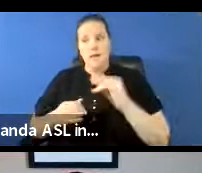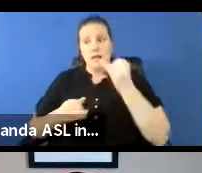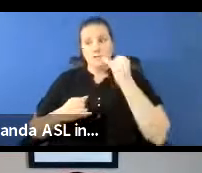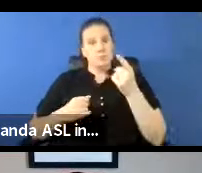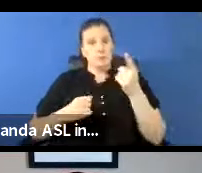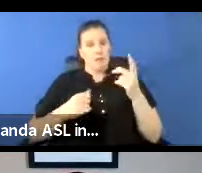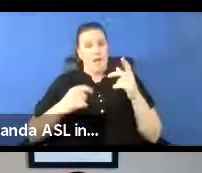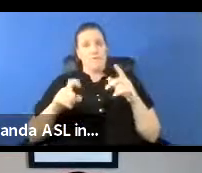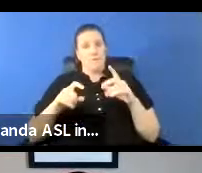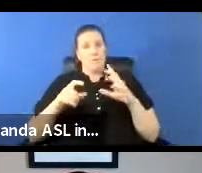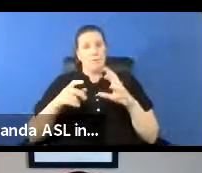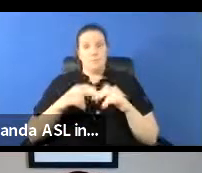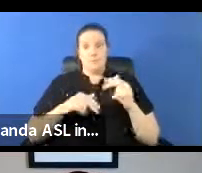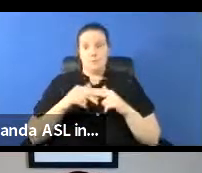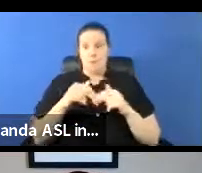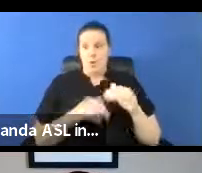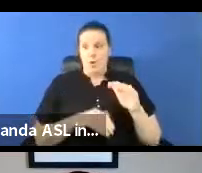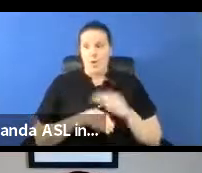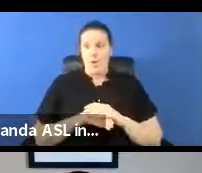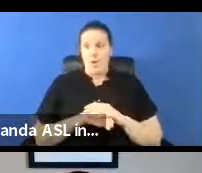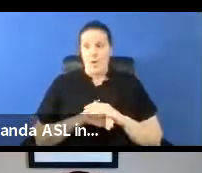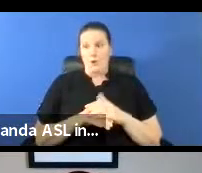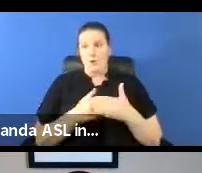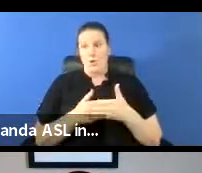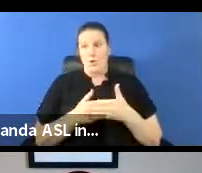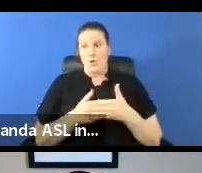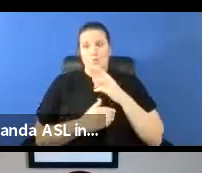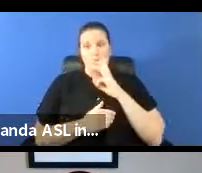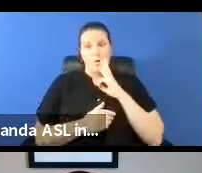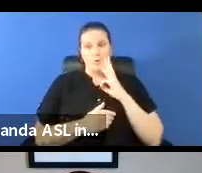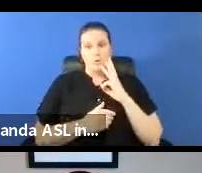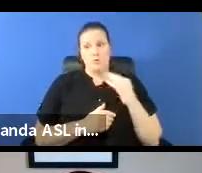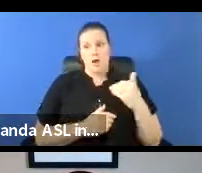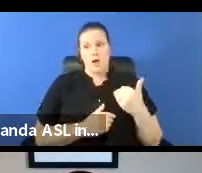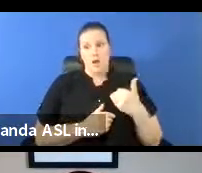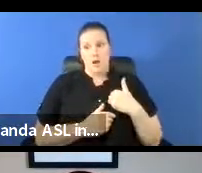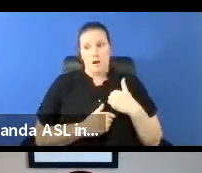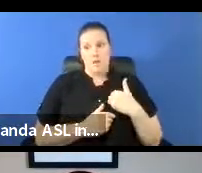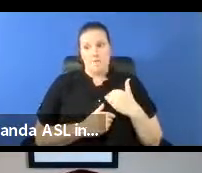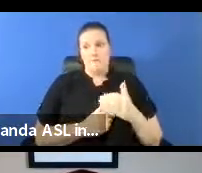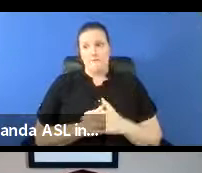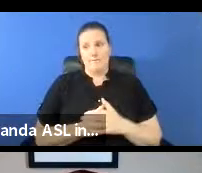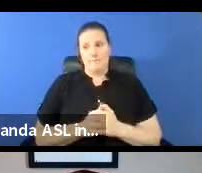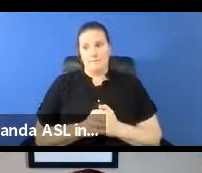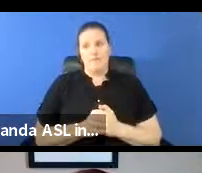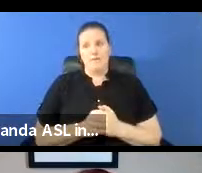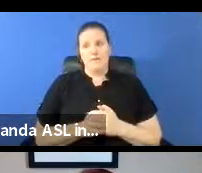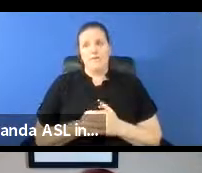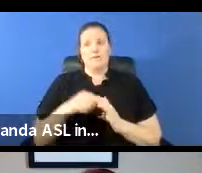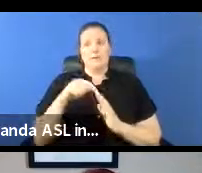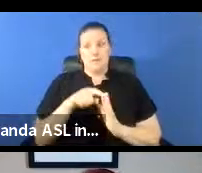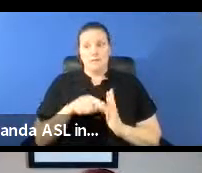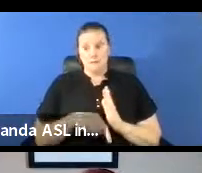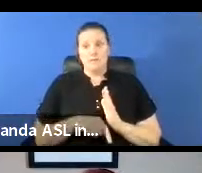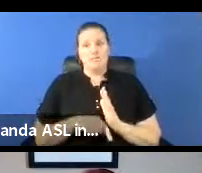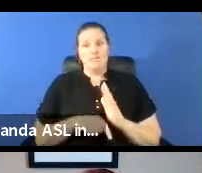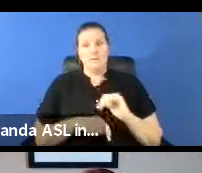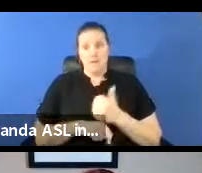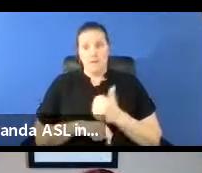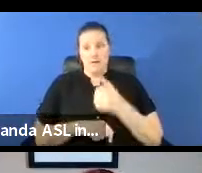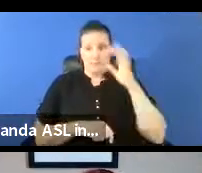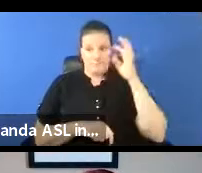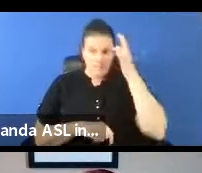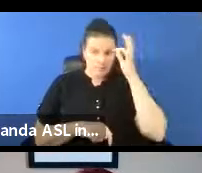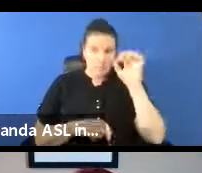build something on, over, or near water, there is, a pretty extensive set of federal and